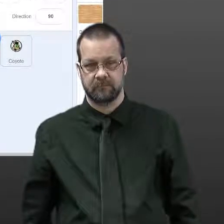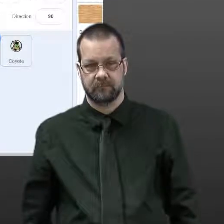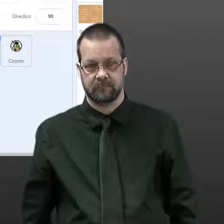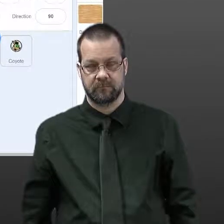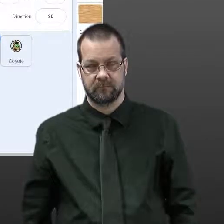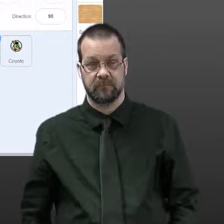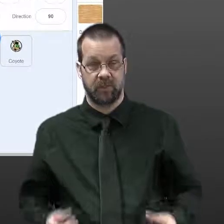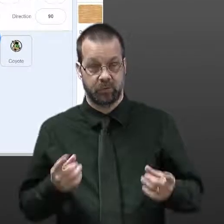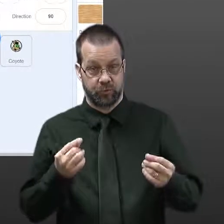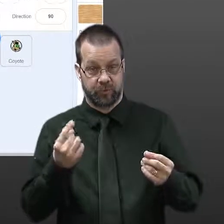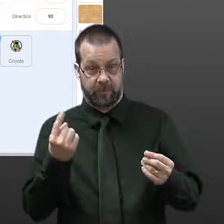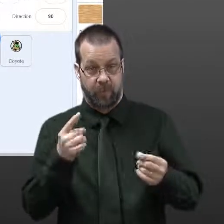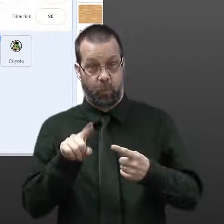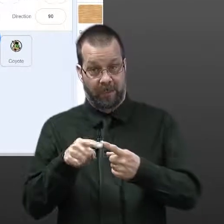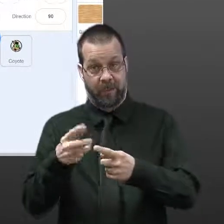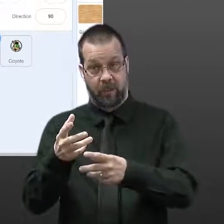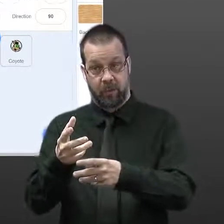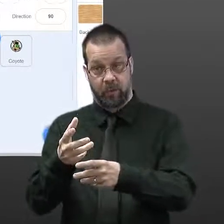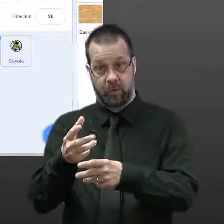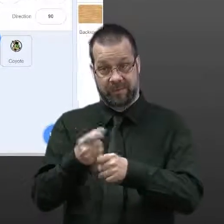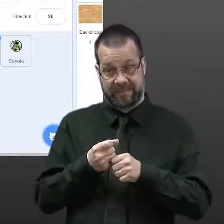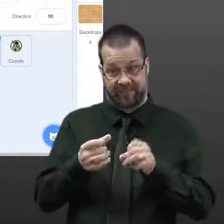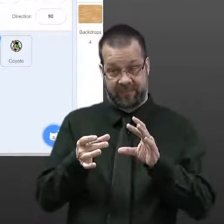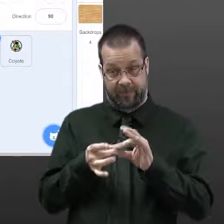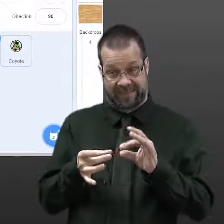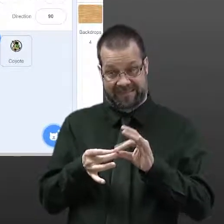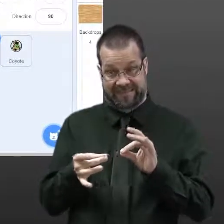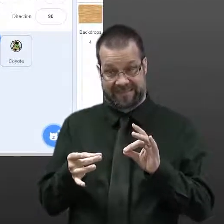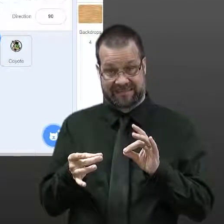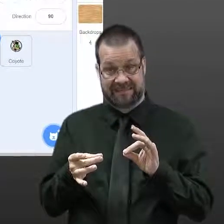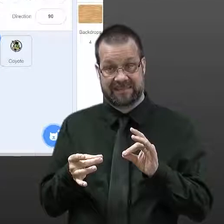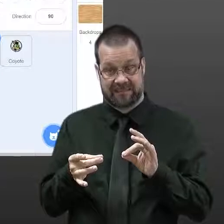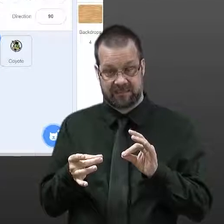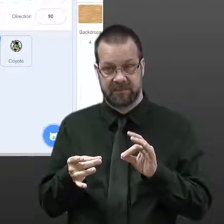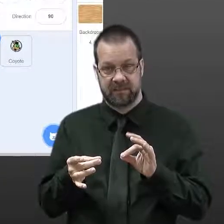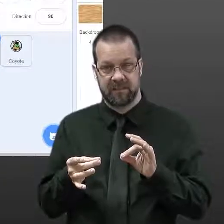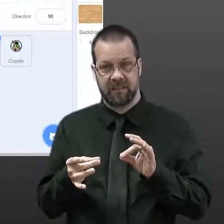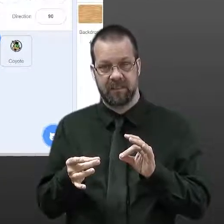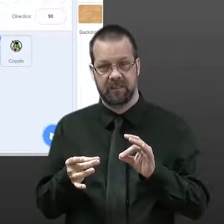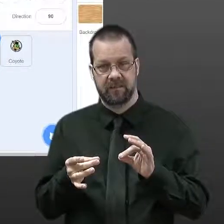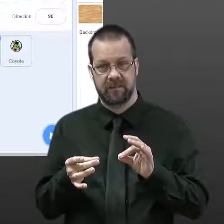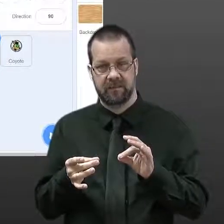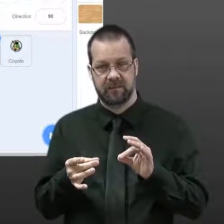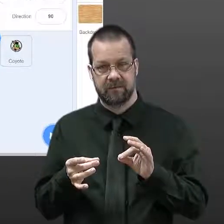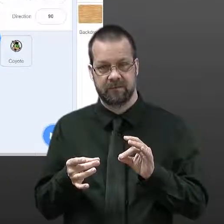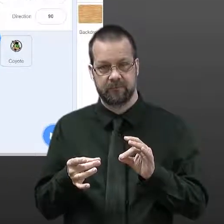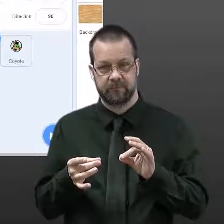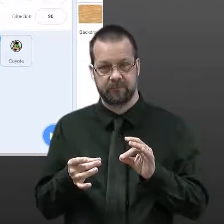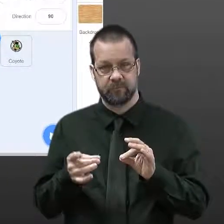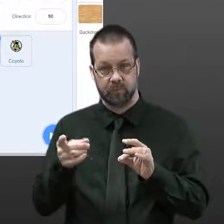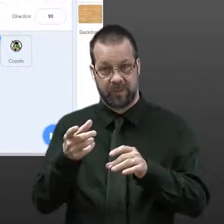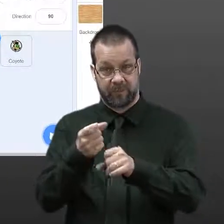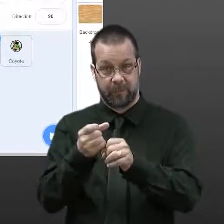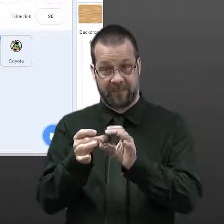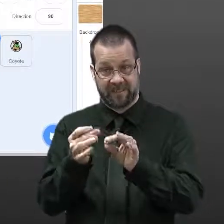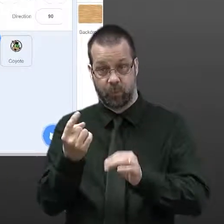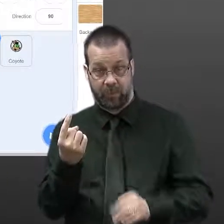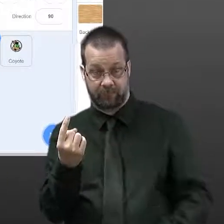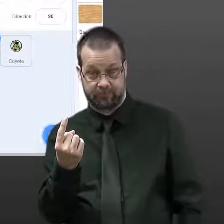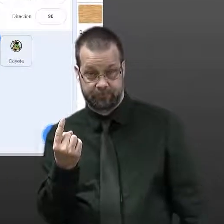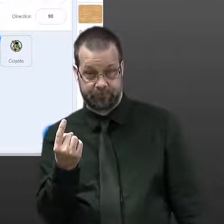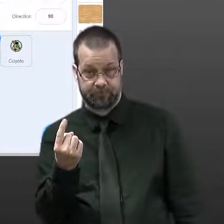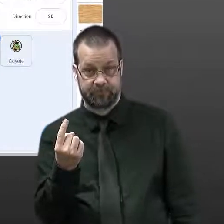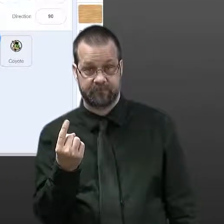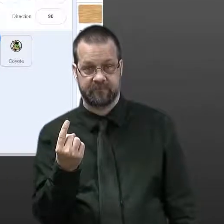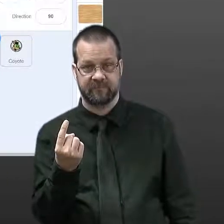do something also when this sprite receives the message. So in events, we need the hat block that says when I receive message